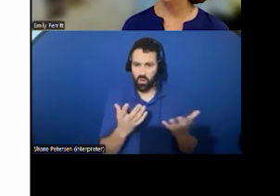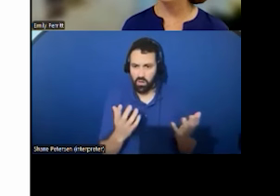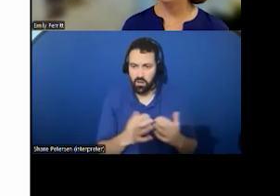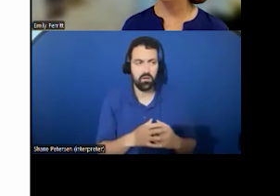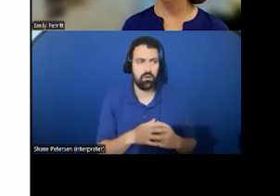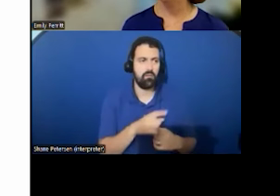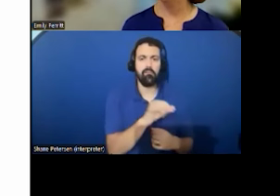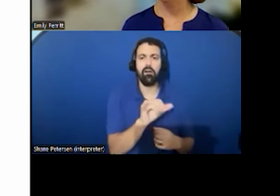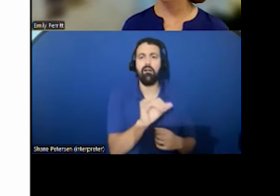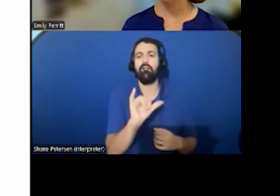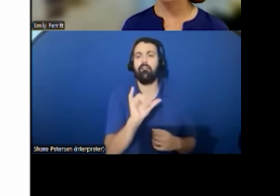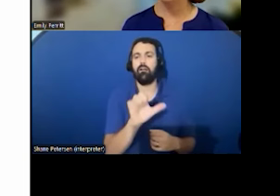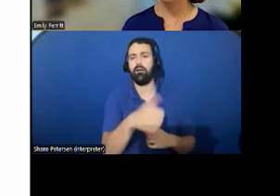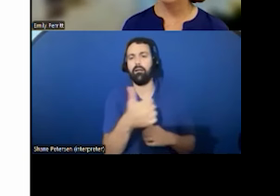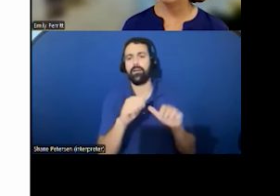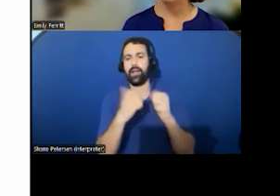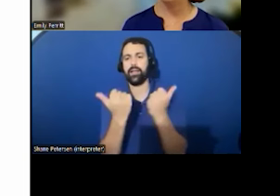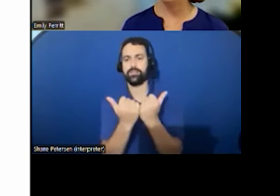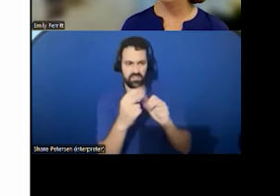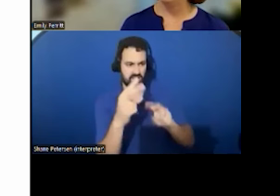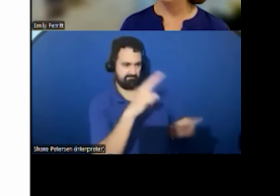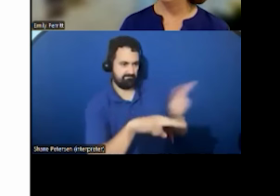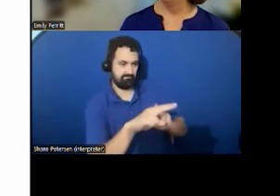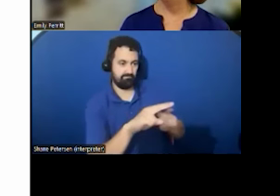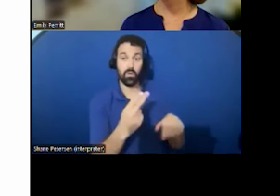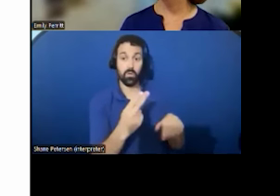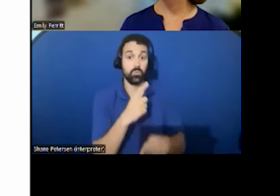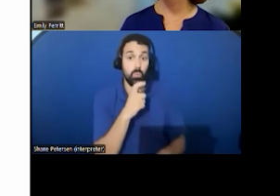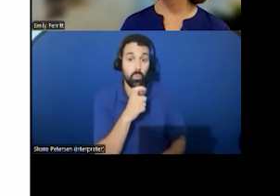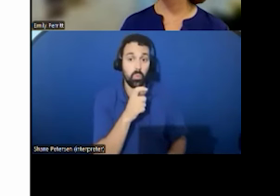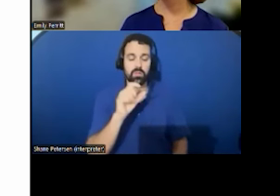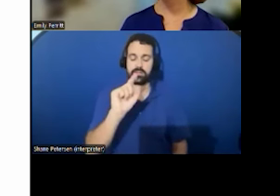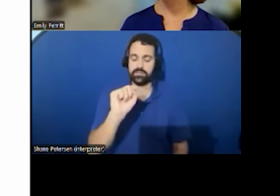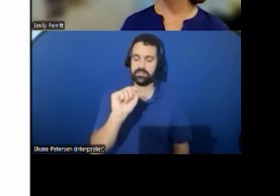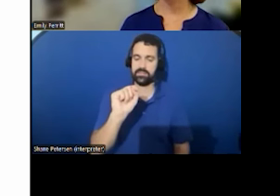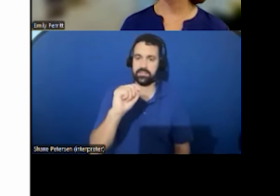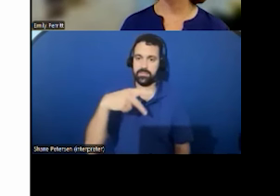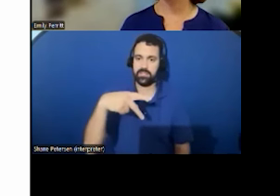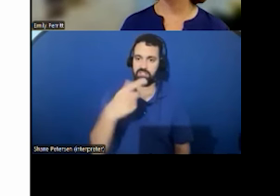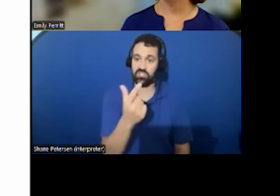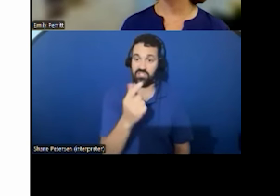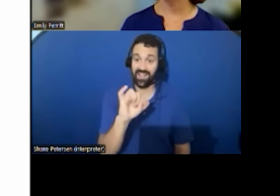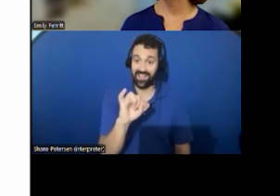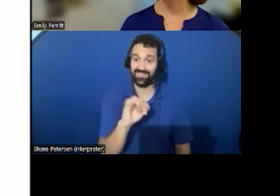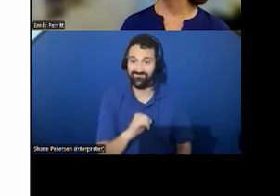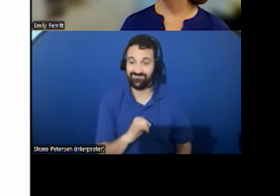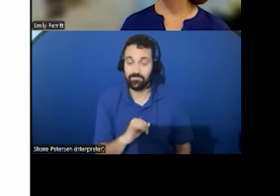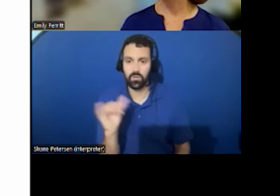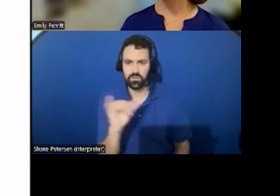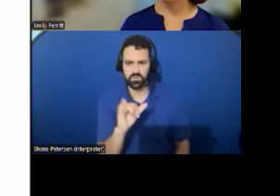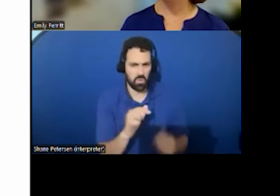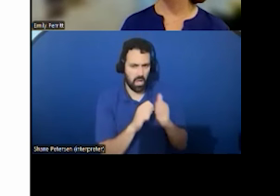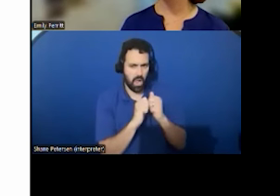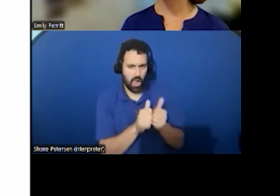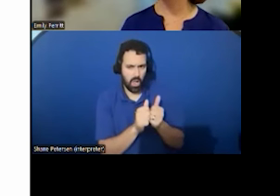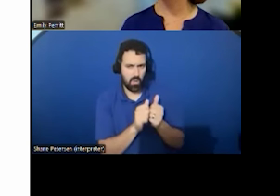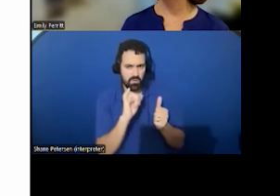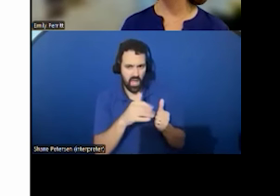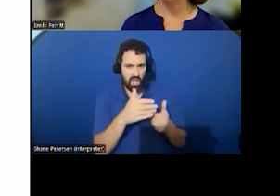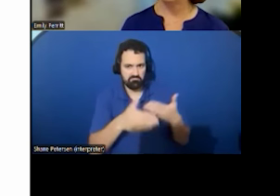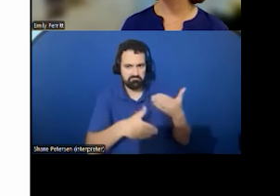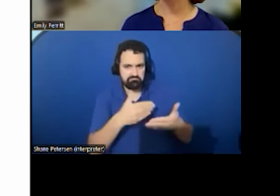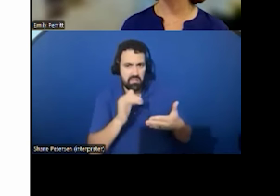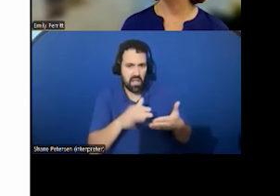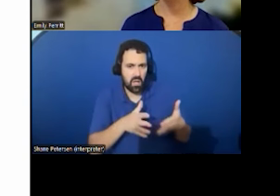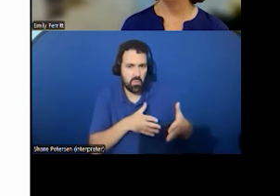to review their product. They used TPGI. And then you see the methodology that was used. There was some manual